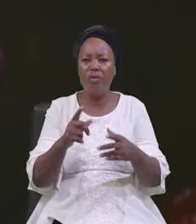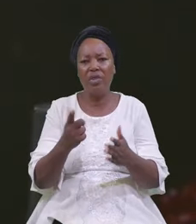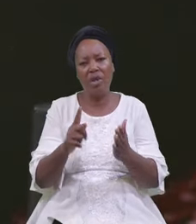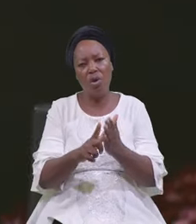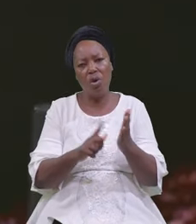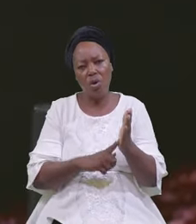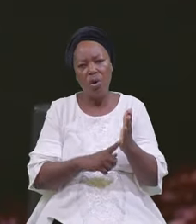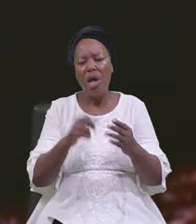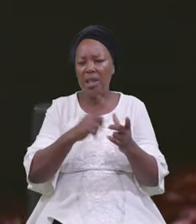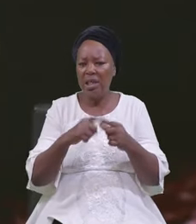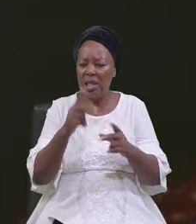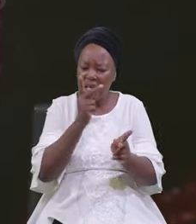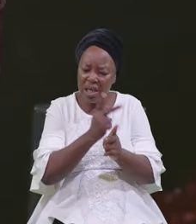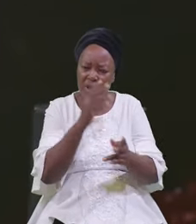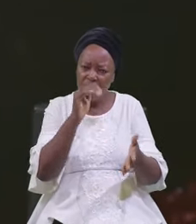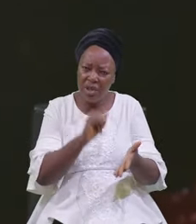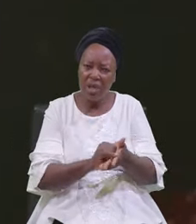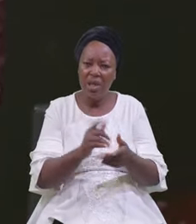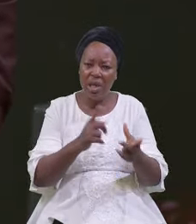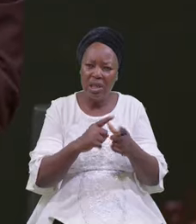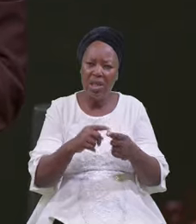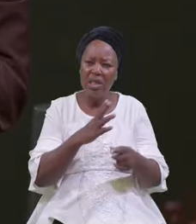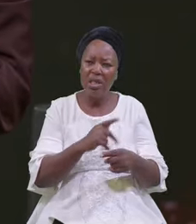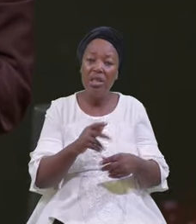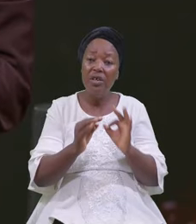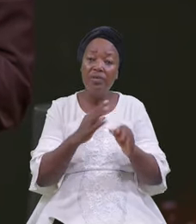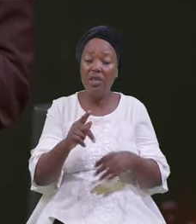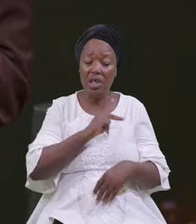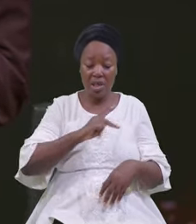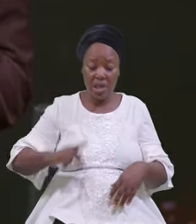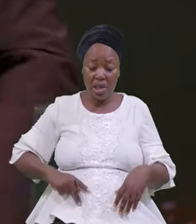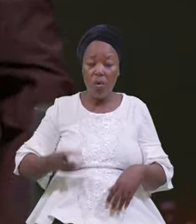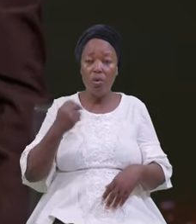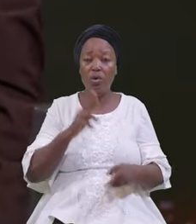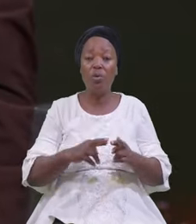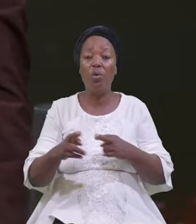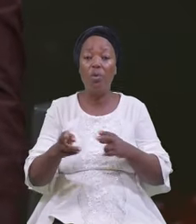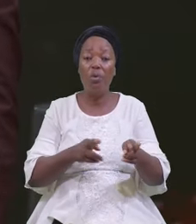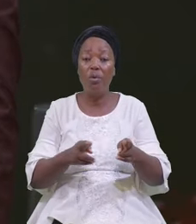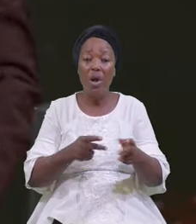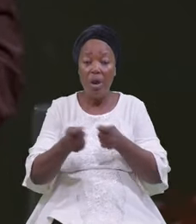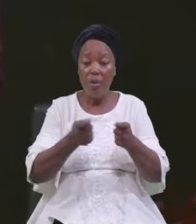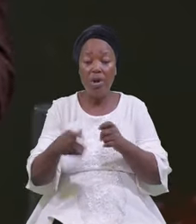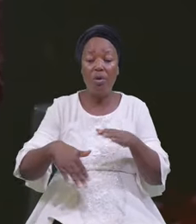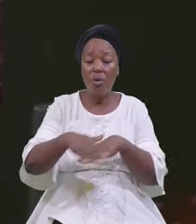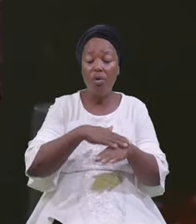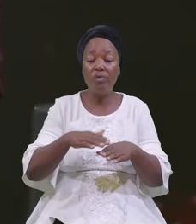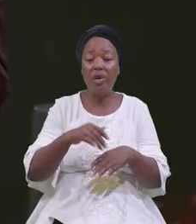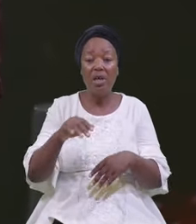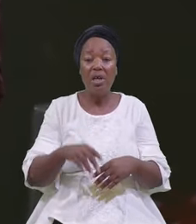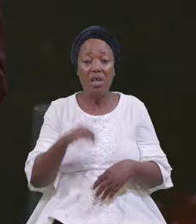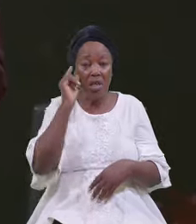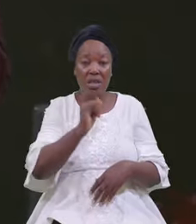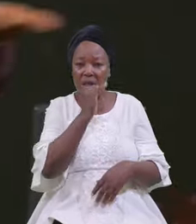they kept that. And if the king was to reign over Israel, he'll go to the Levites, he'll get